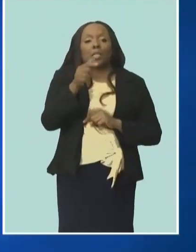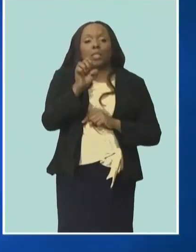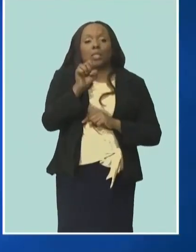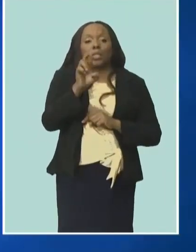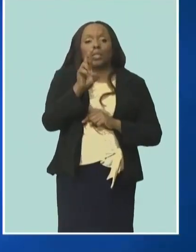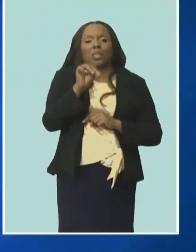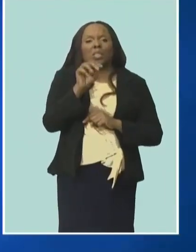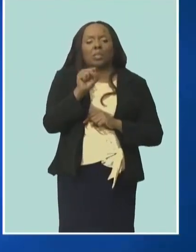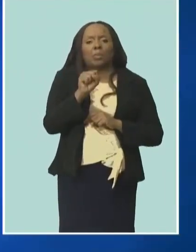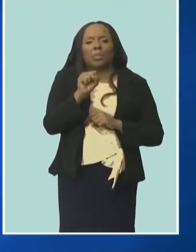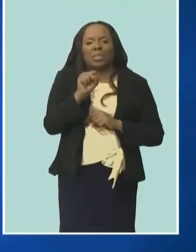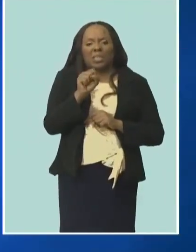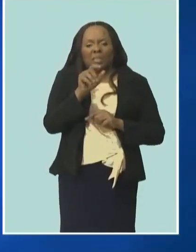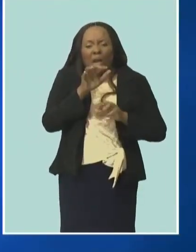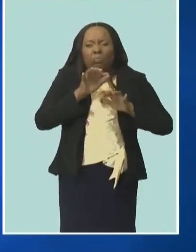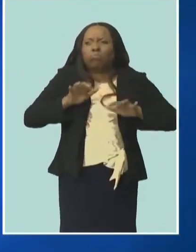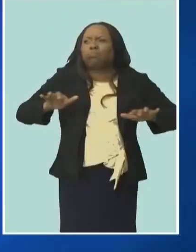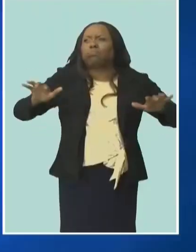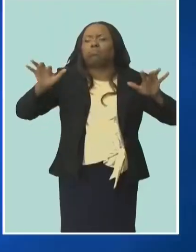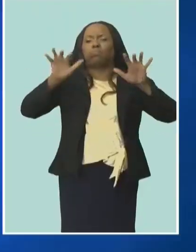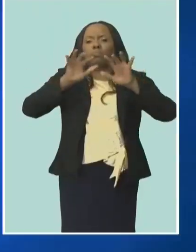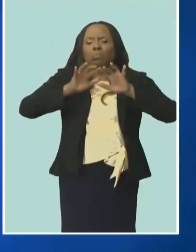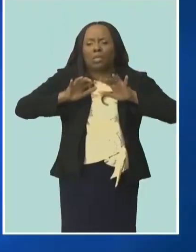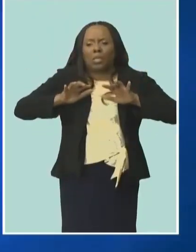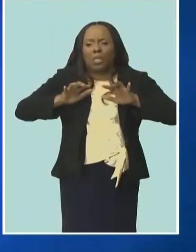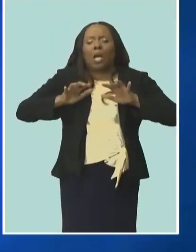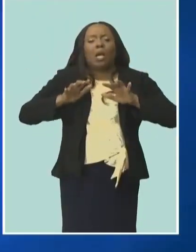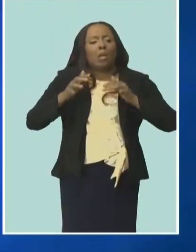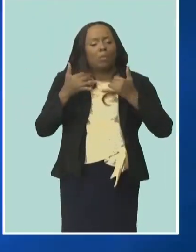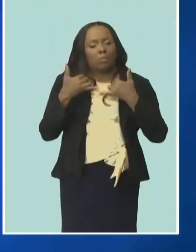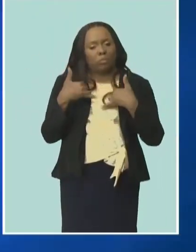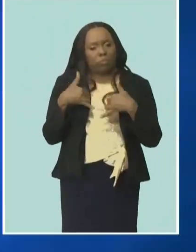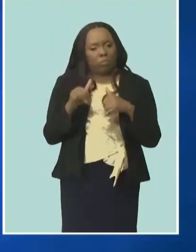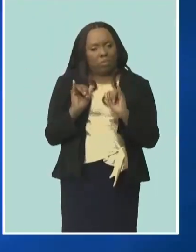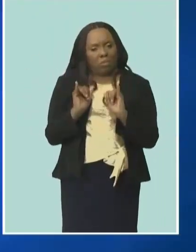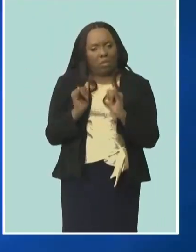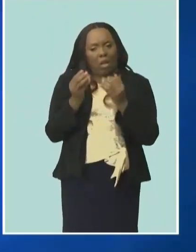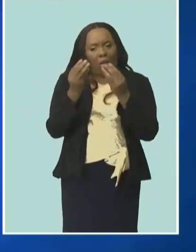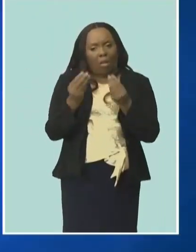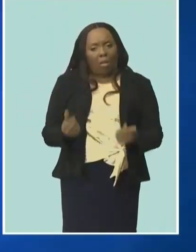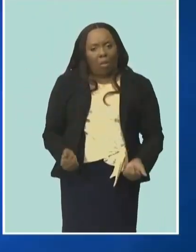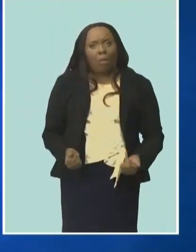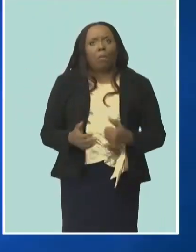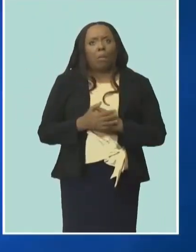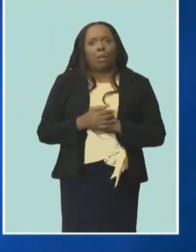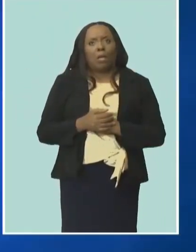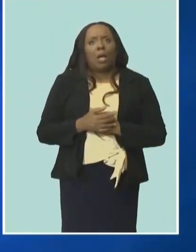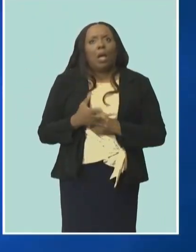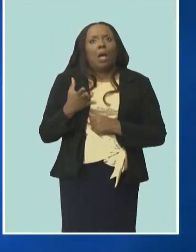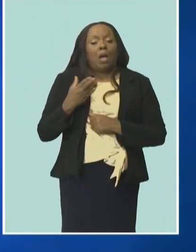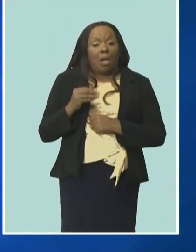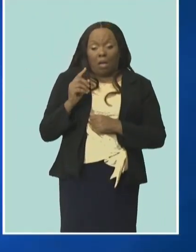atmosphere, and it continues working without stopping under light, if it's artificial light or sunlight.